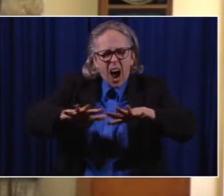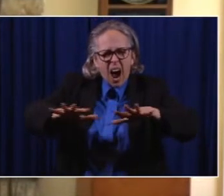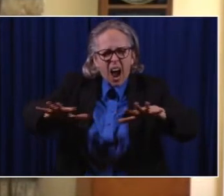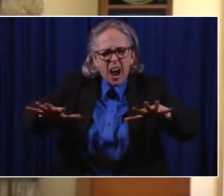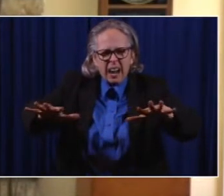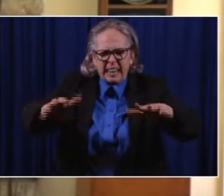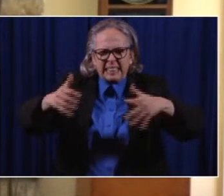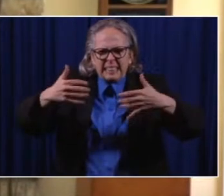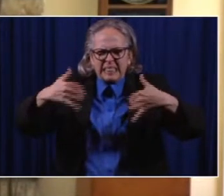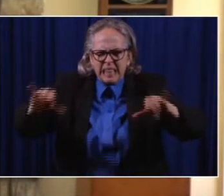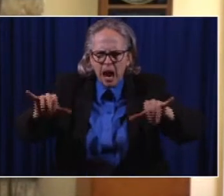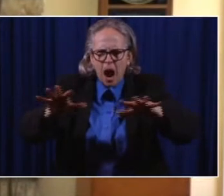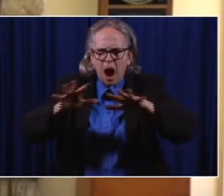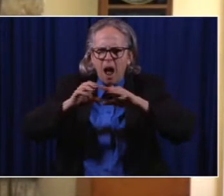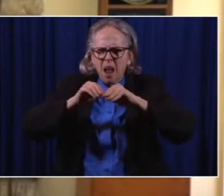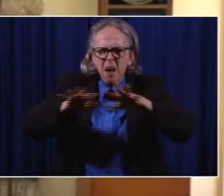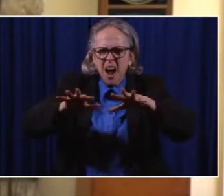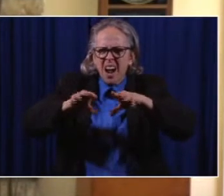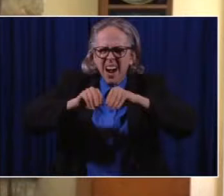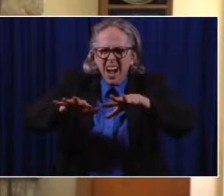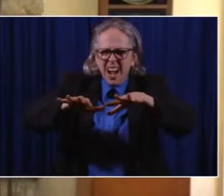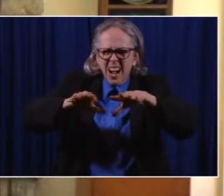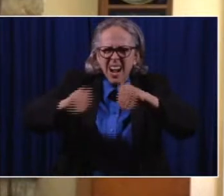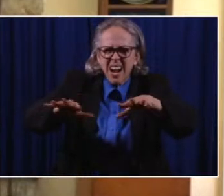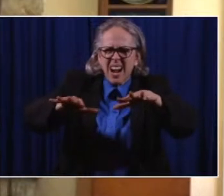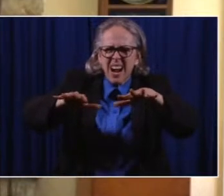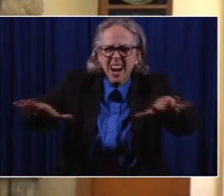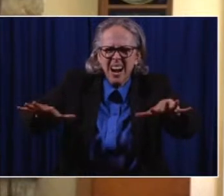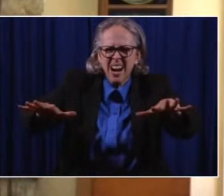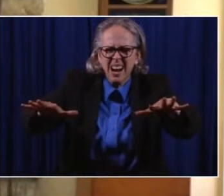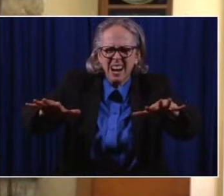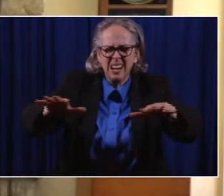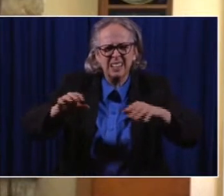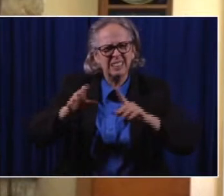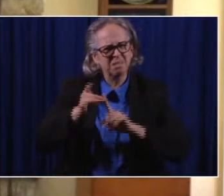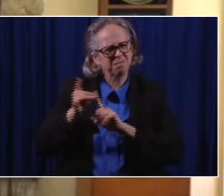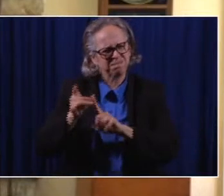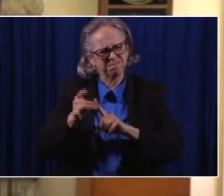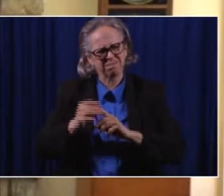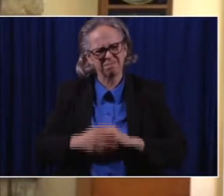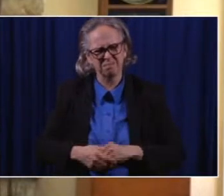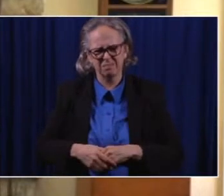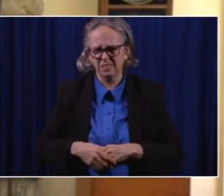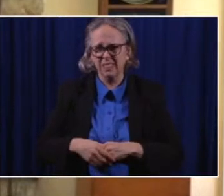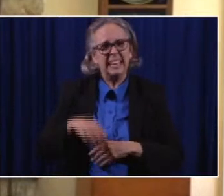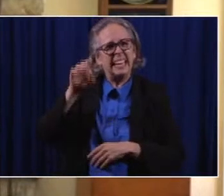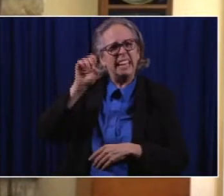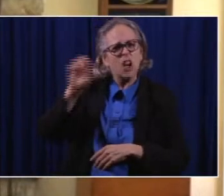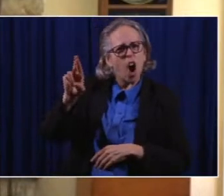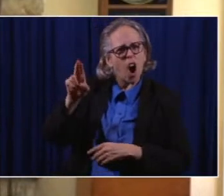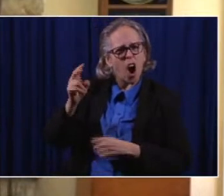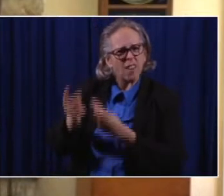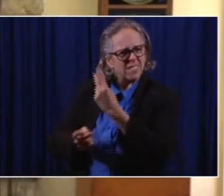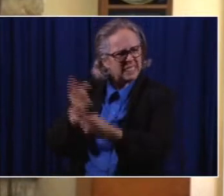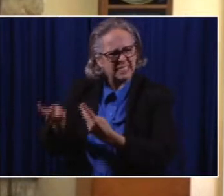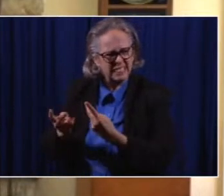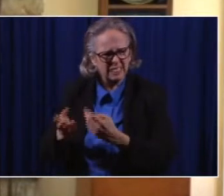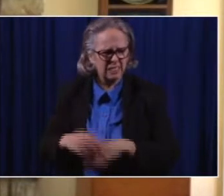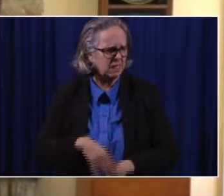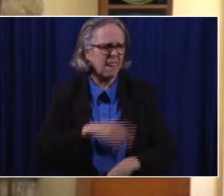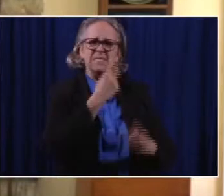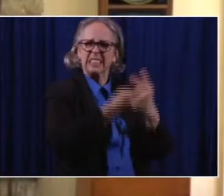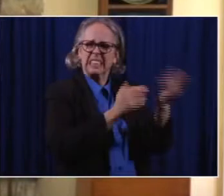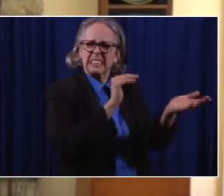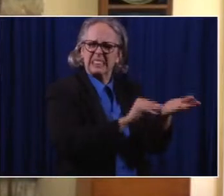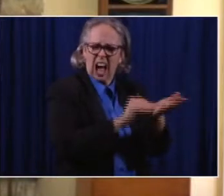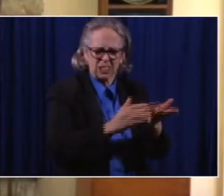cases, and 3 healthcare utilization measures: emergency room visits, outpatient visits, and hospital admissions of